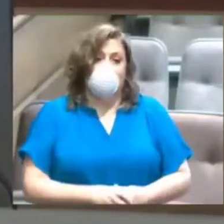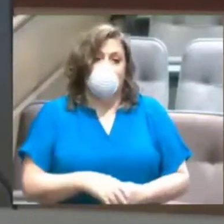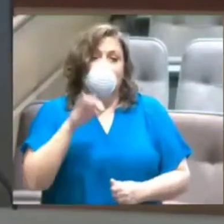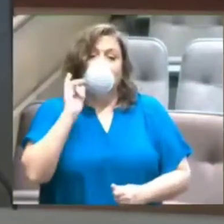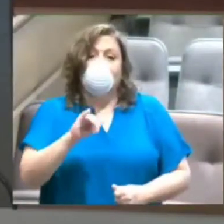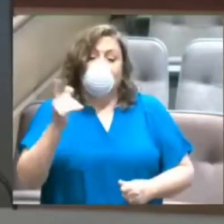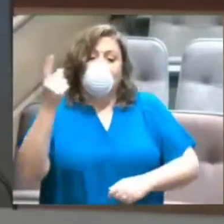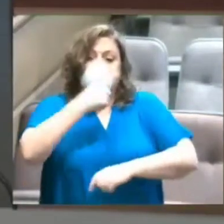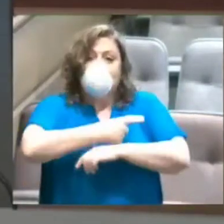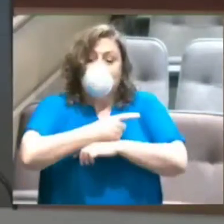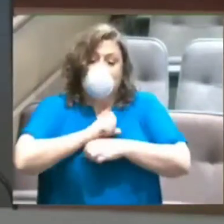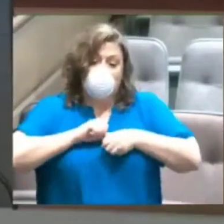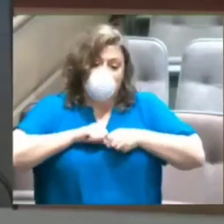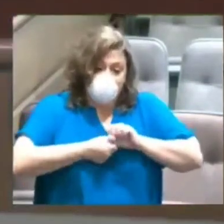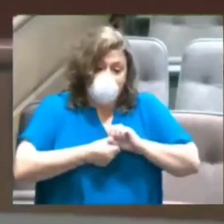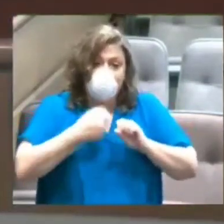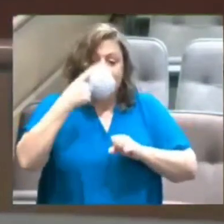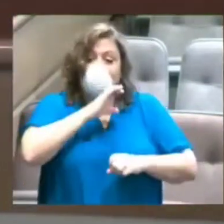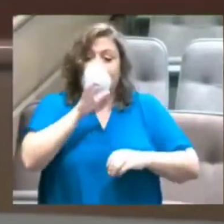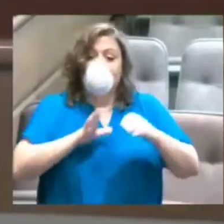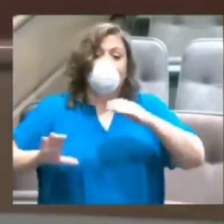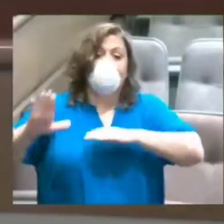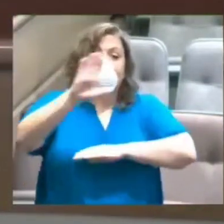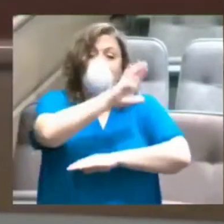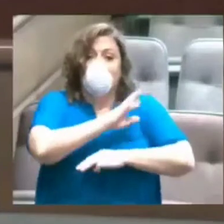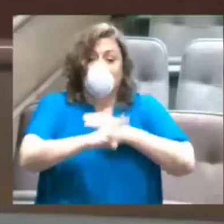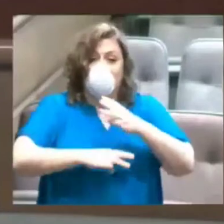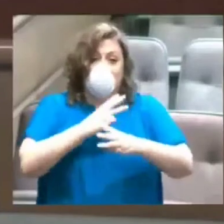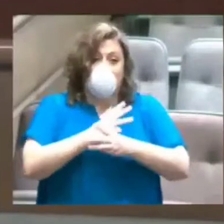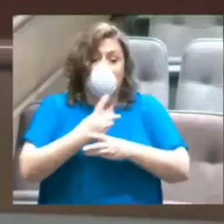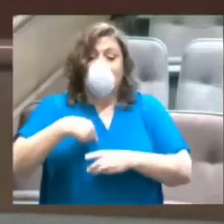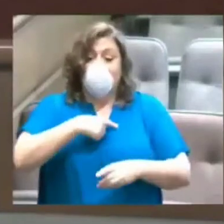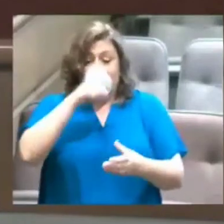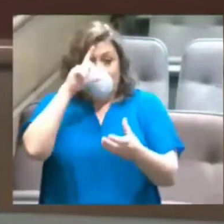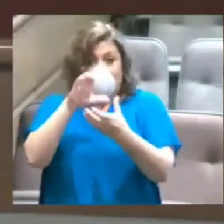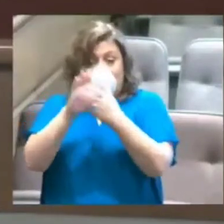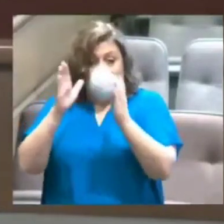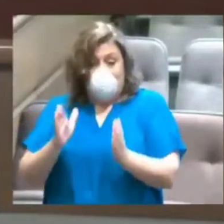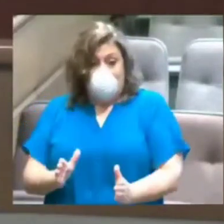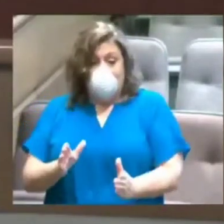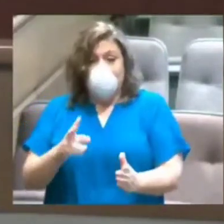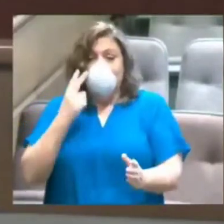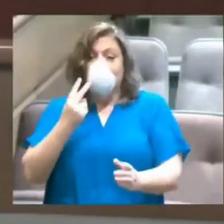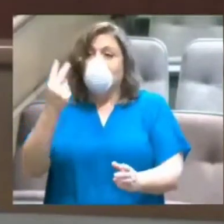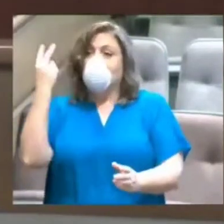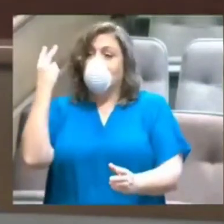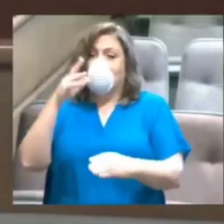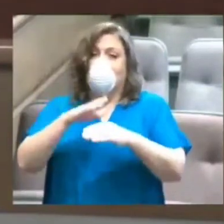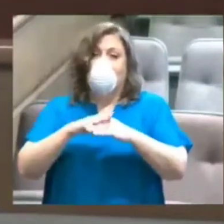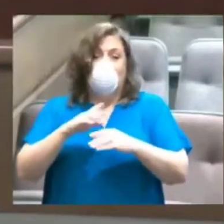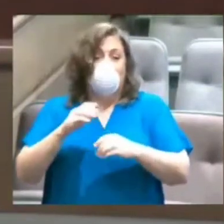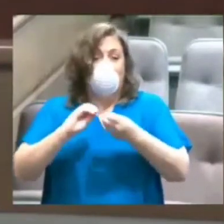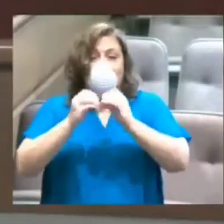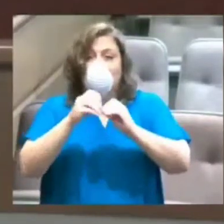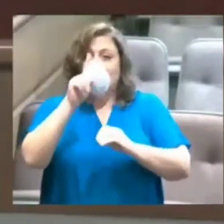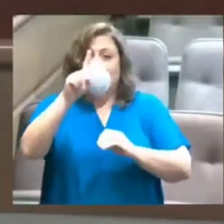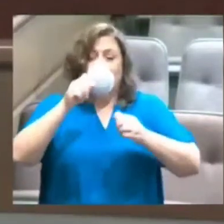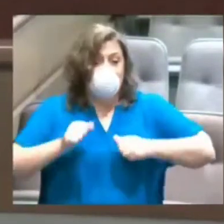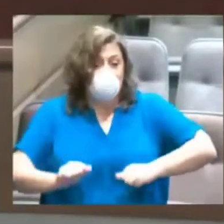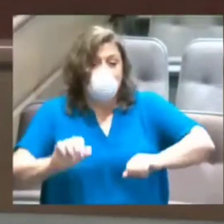for Christians the world over, as believers reflect on the ultimate sacrifice made for